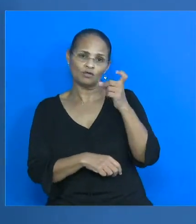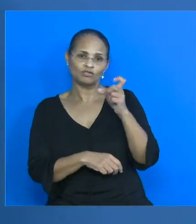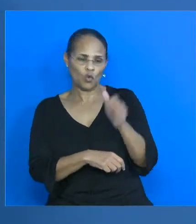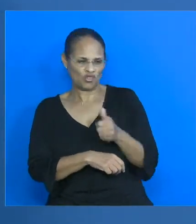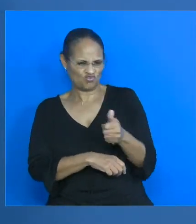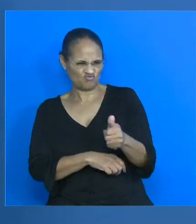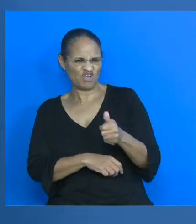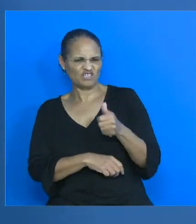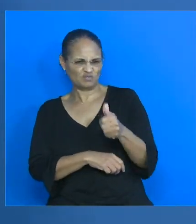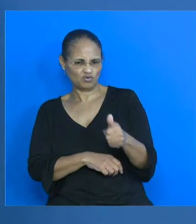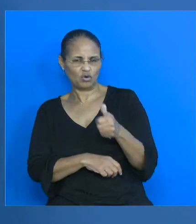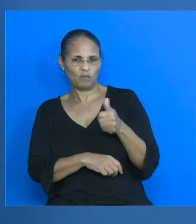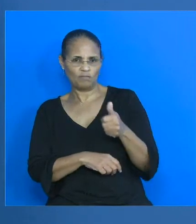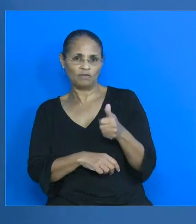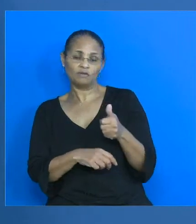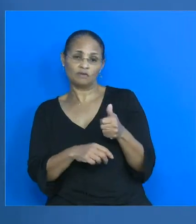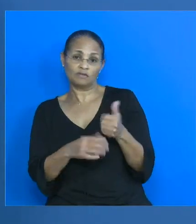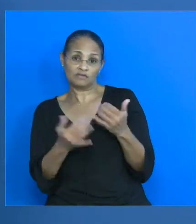bubbles